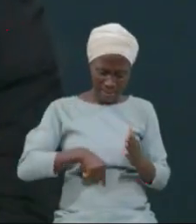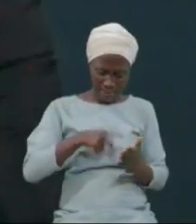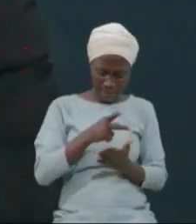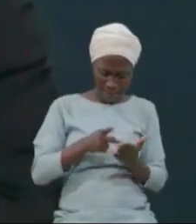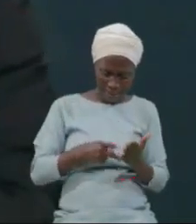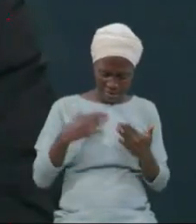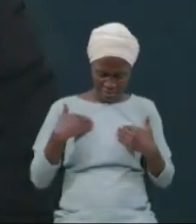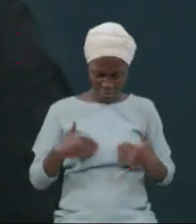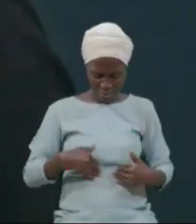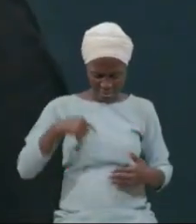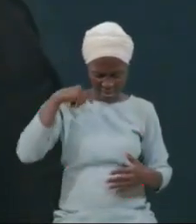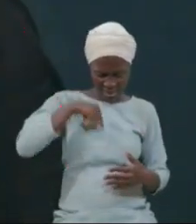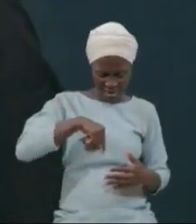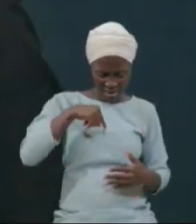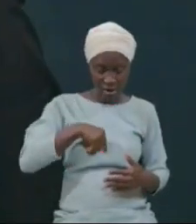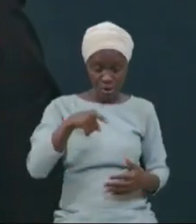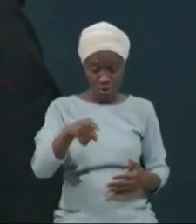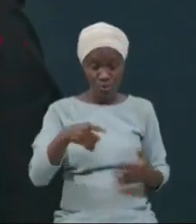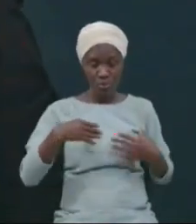in Jesus' name.